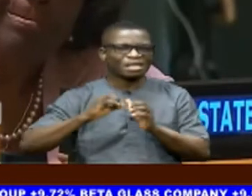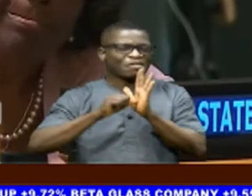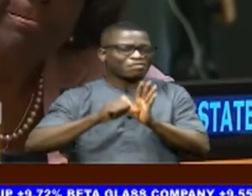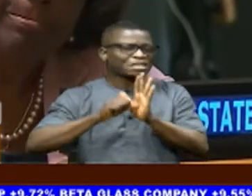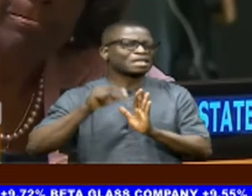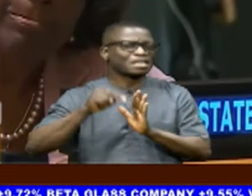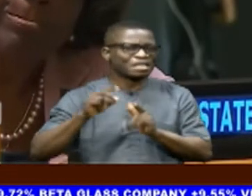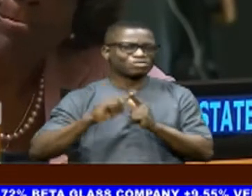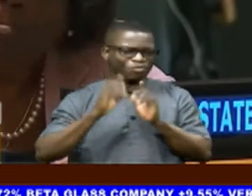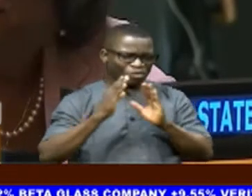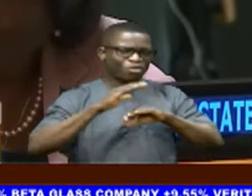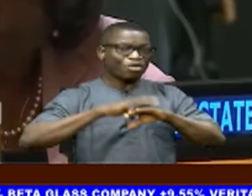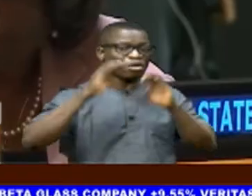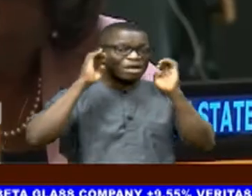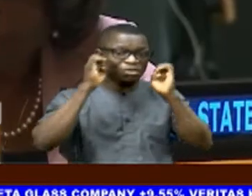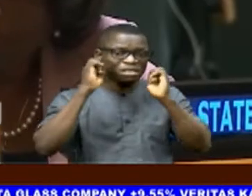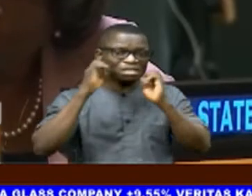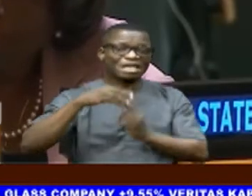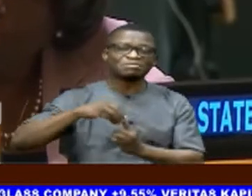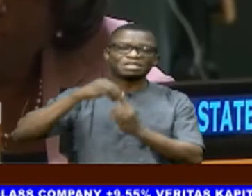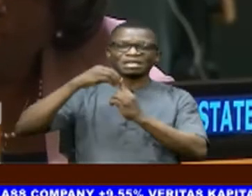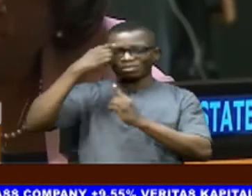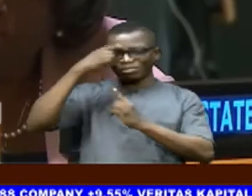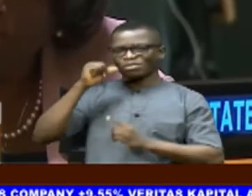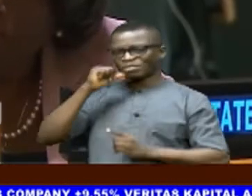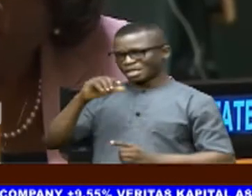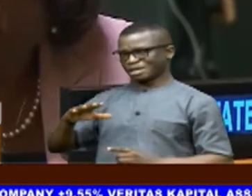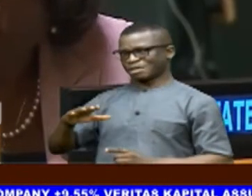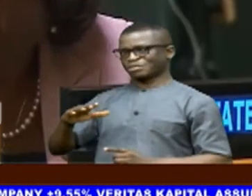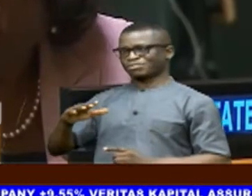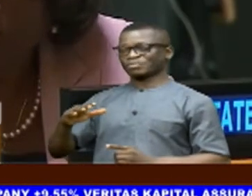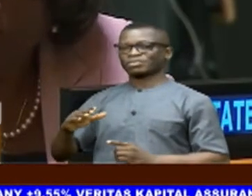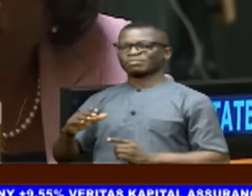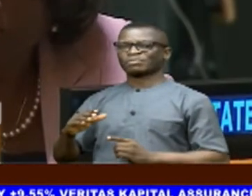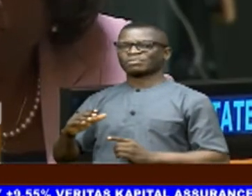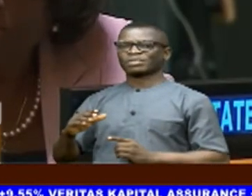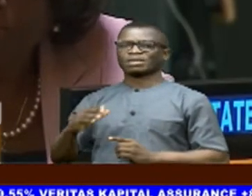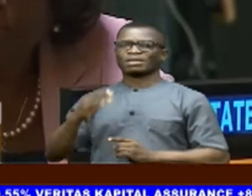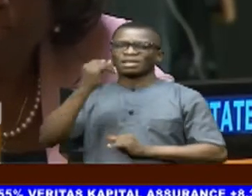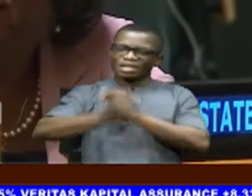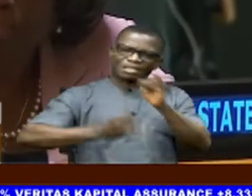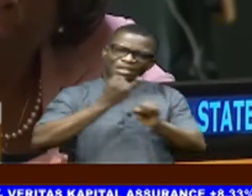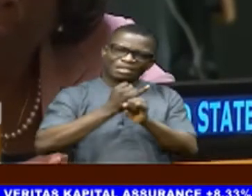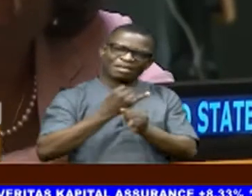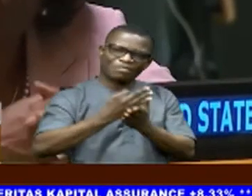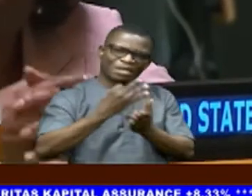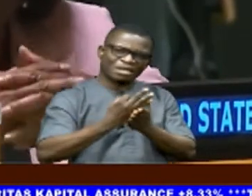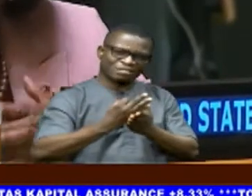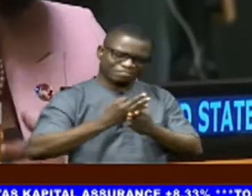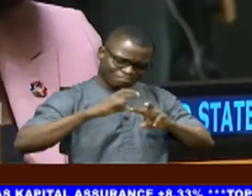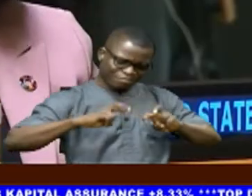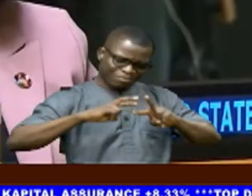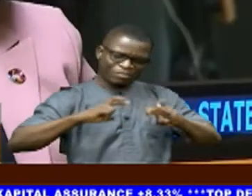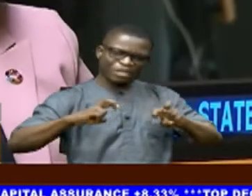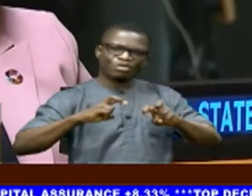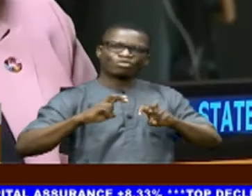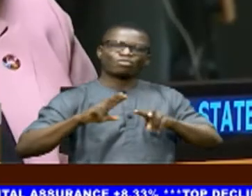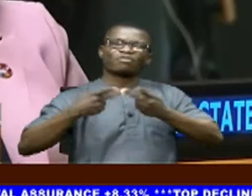invest more in education, particularly for girls, reform the international finance architecture to achieve